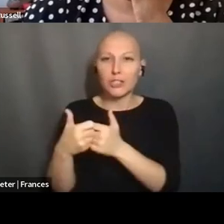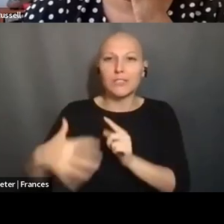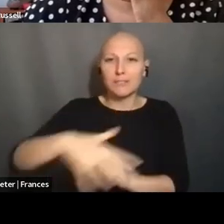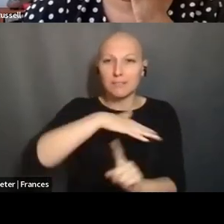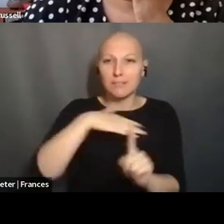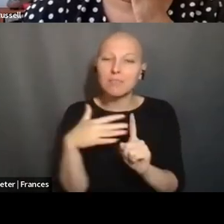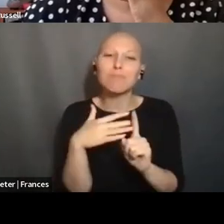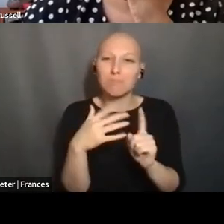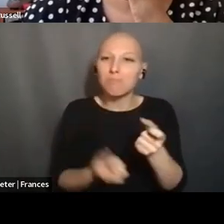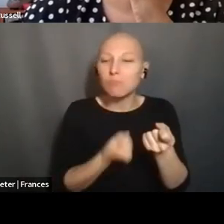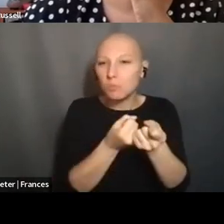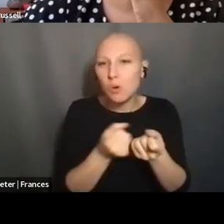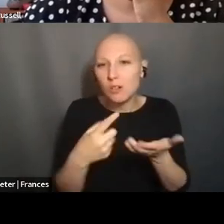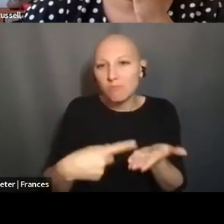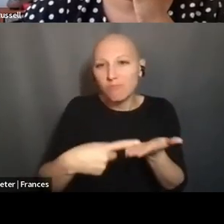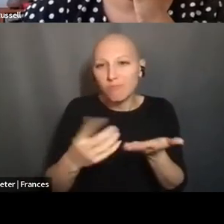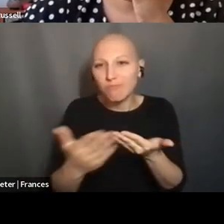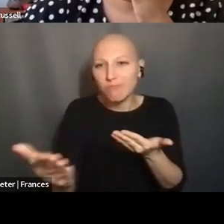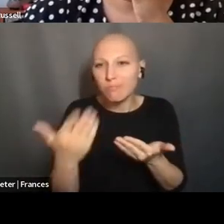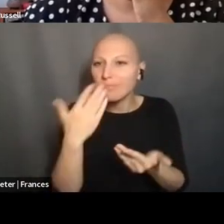our conversation. Thank you.